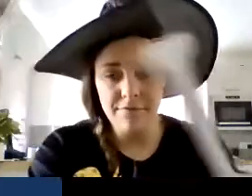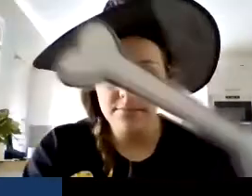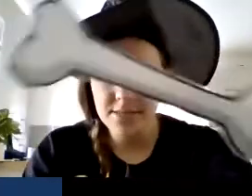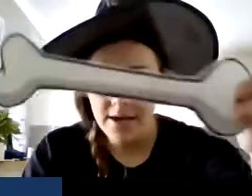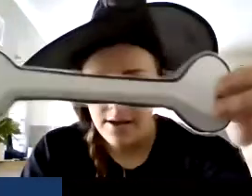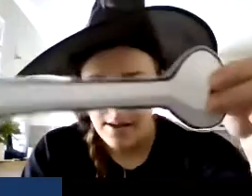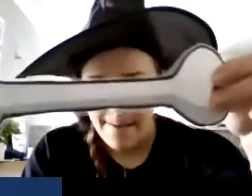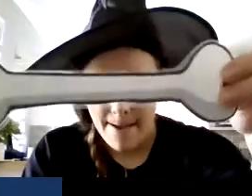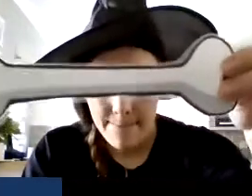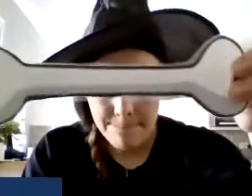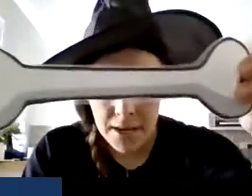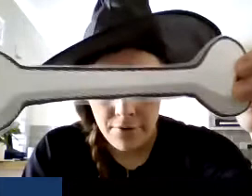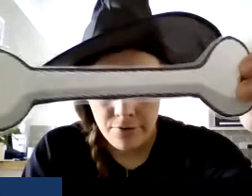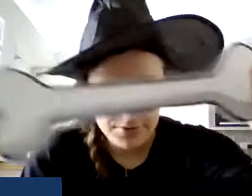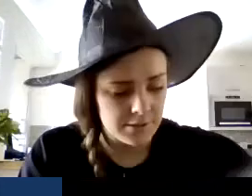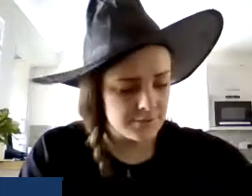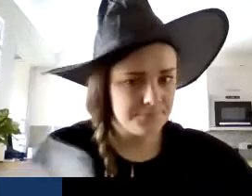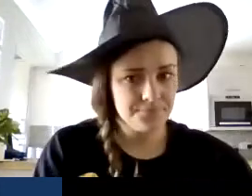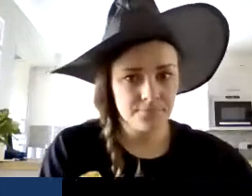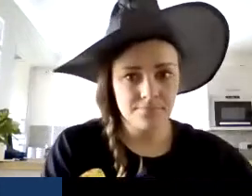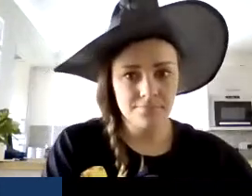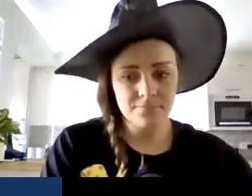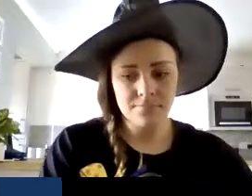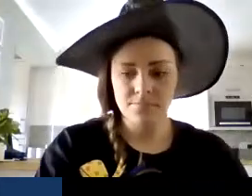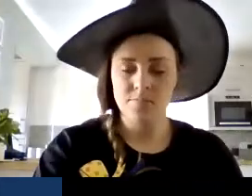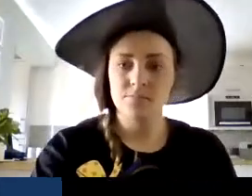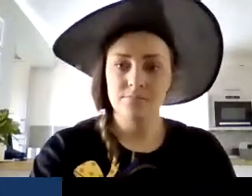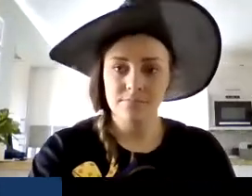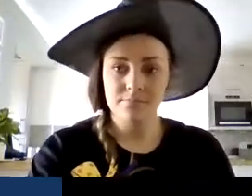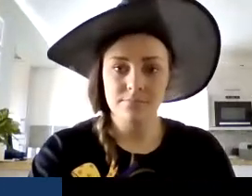he found a bone.